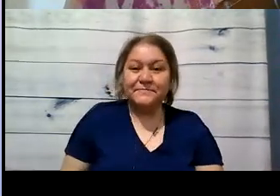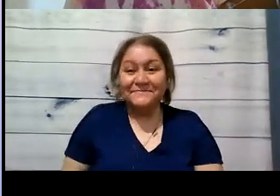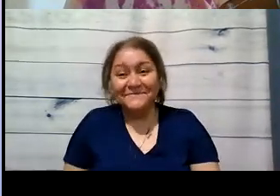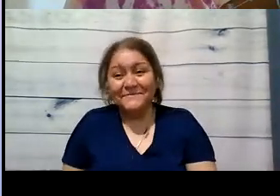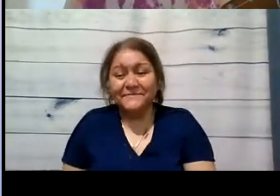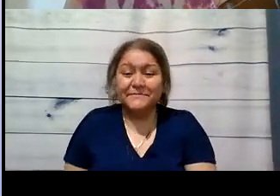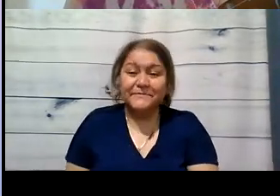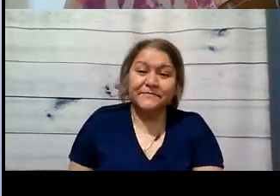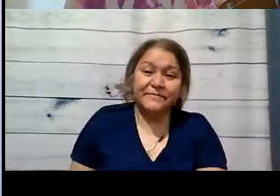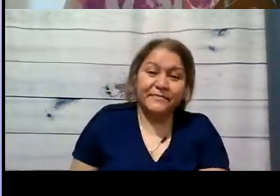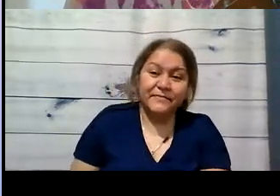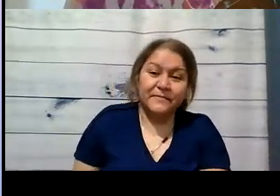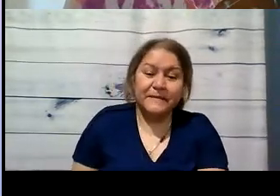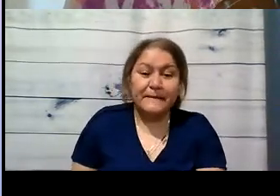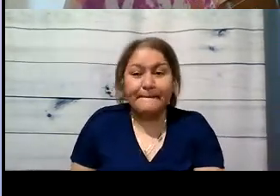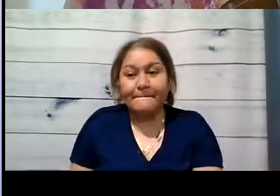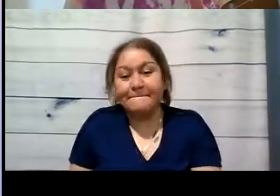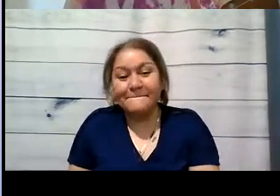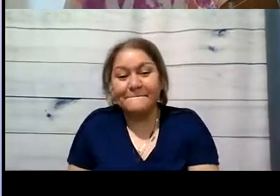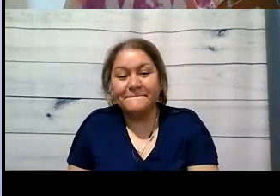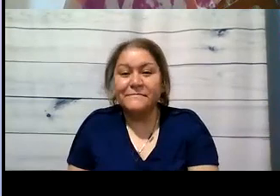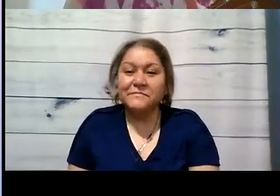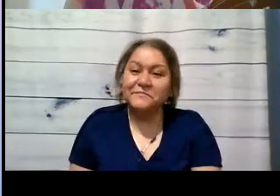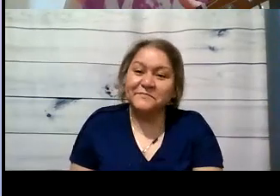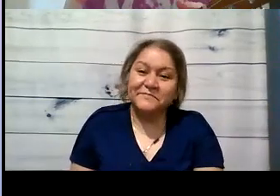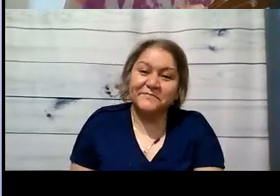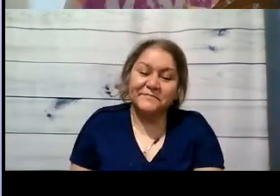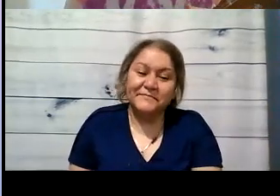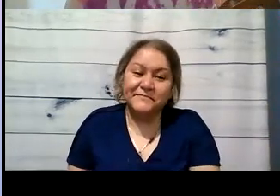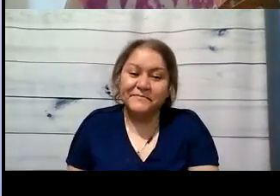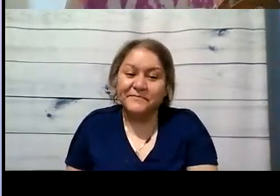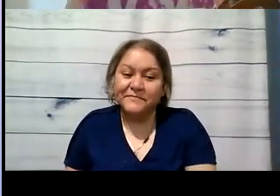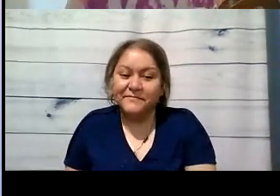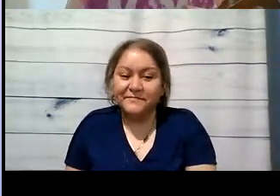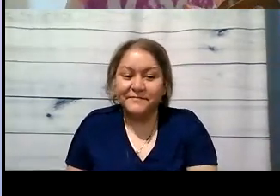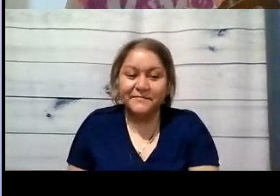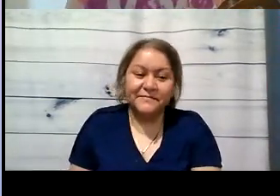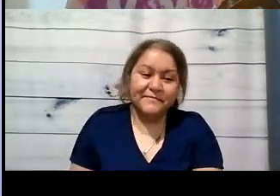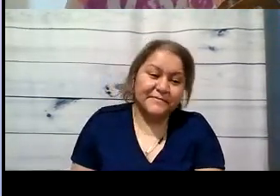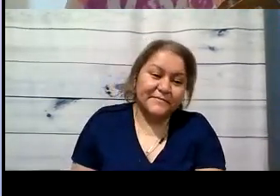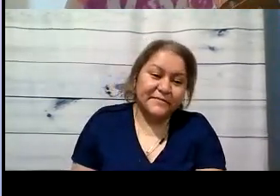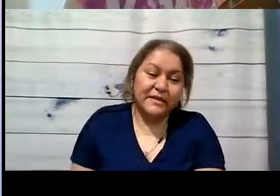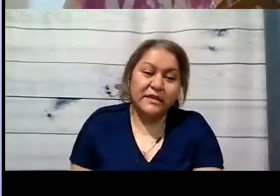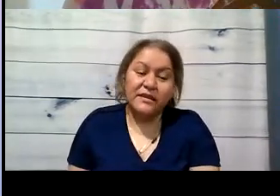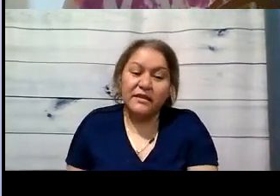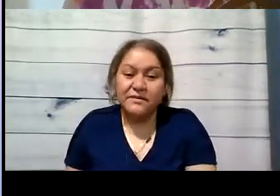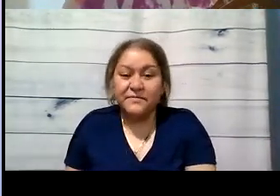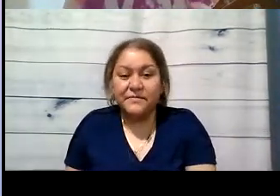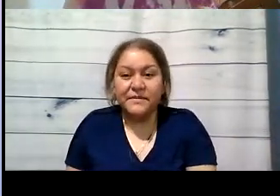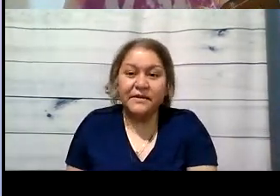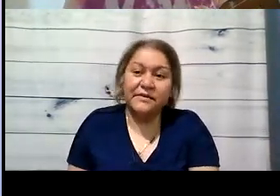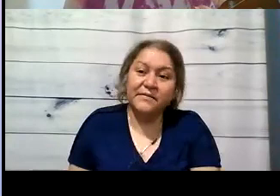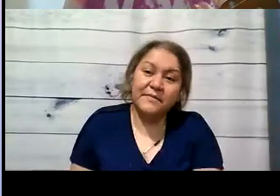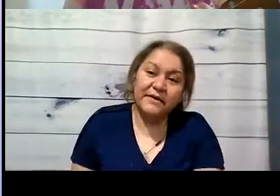Twinkle, little star. How I wonder what you are.